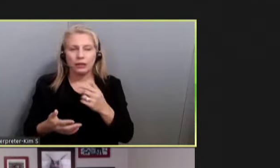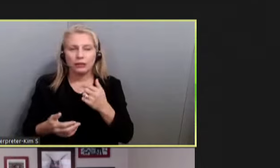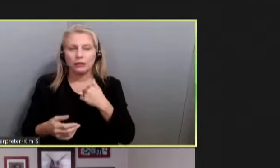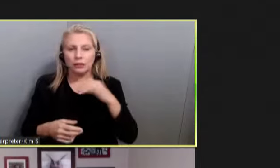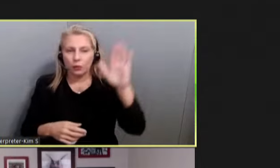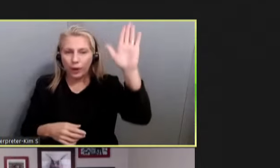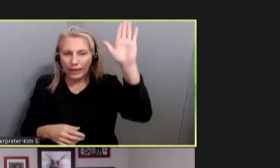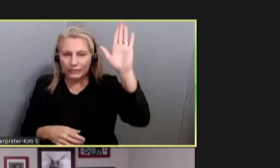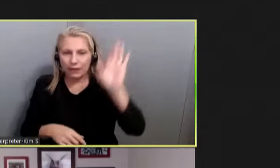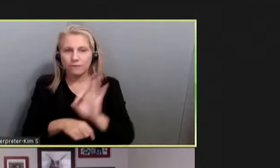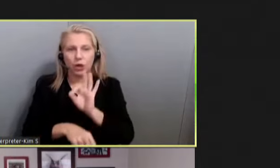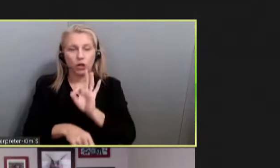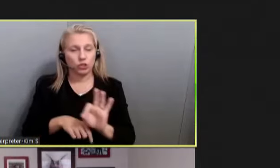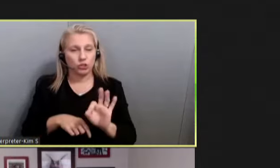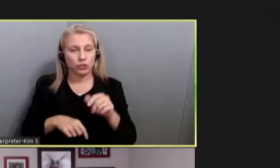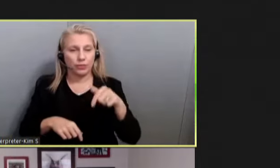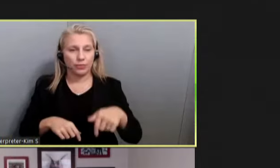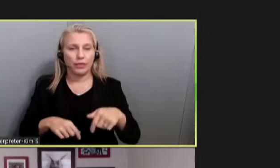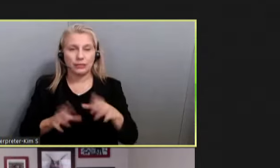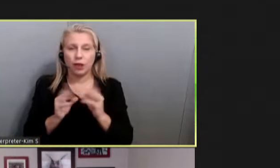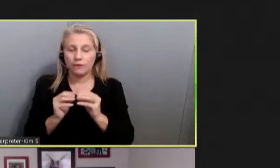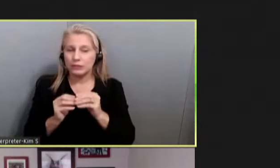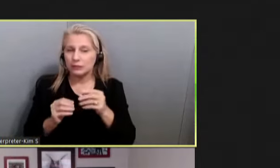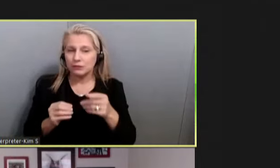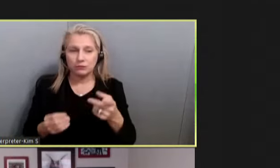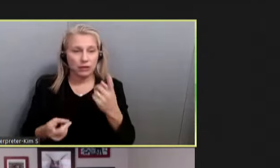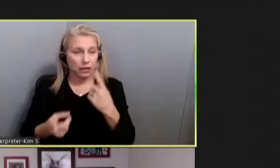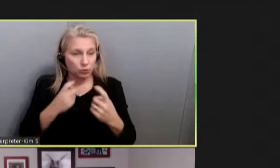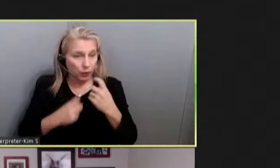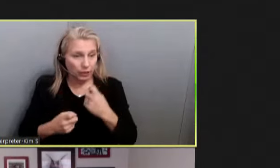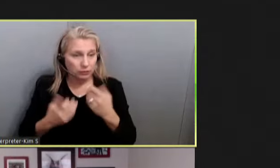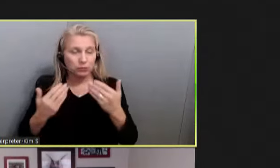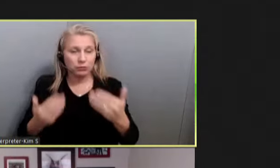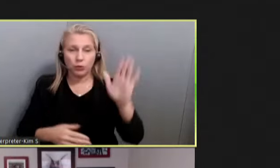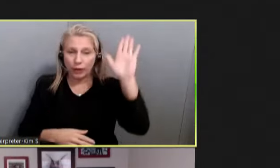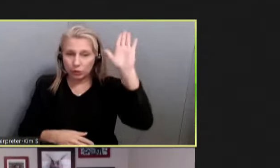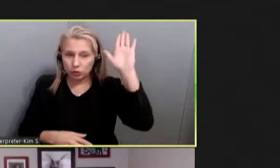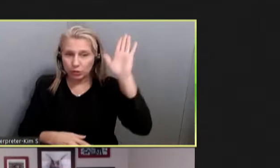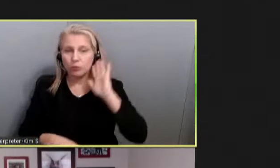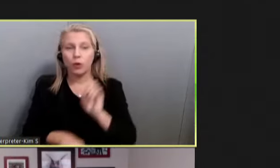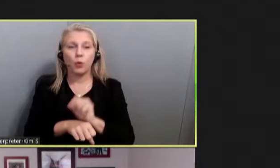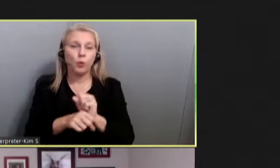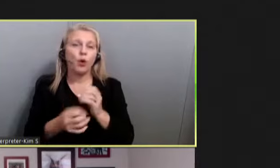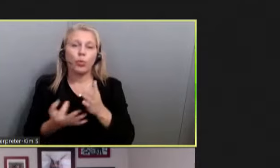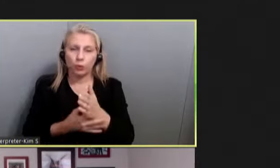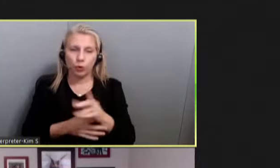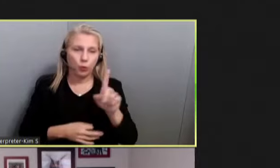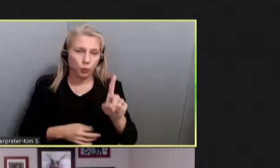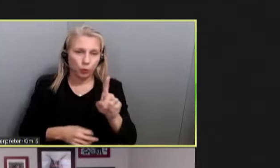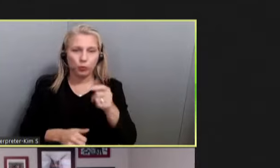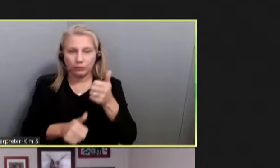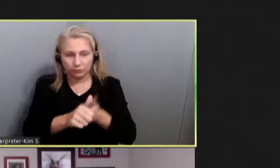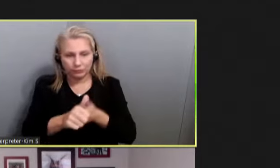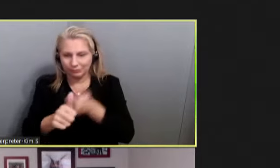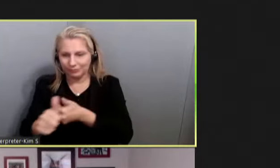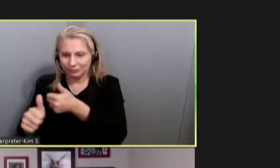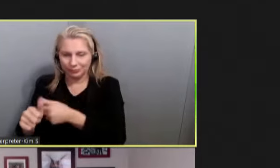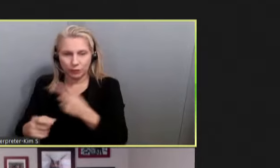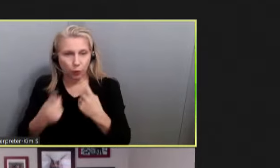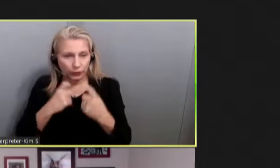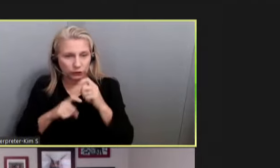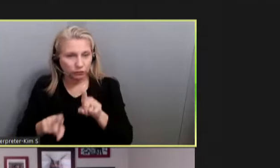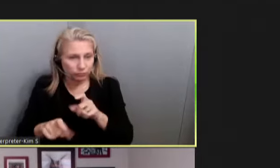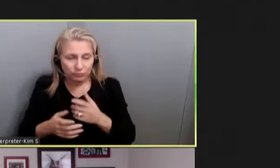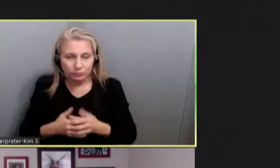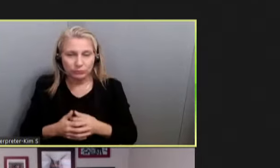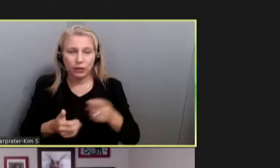raise hand function. If you'd like to ask a question, go ahead and raise your hand and we will work through them one by one. We'll go ahead and stick with